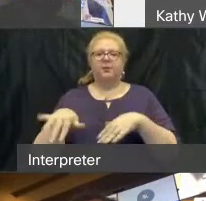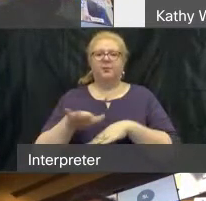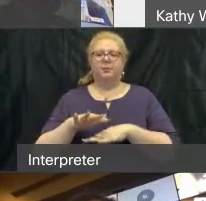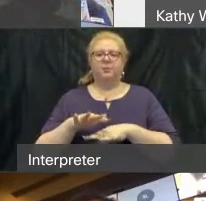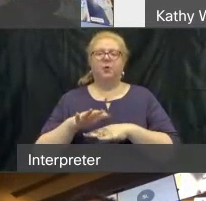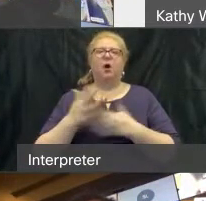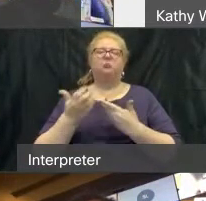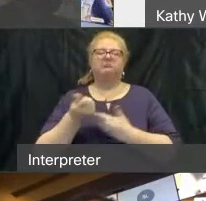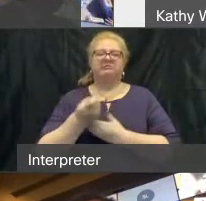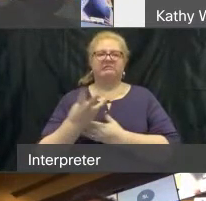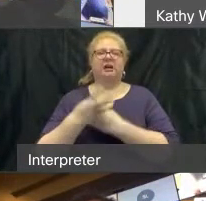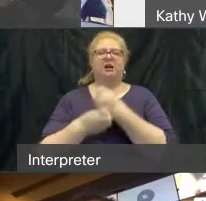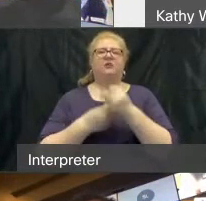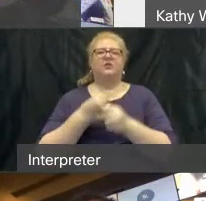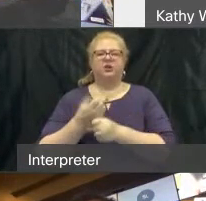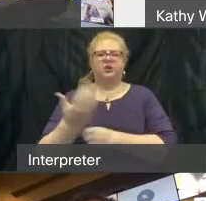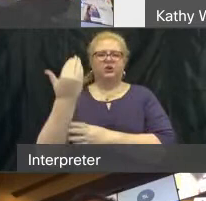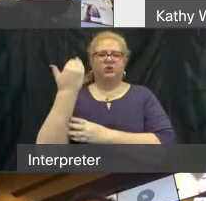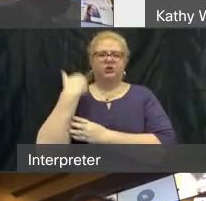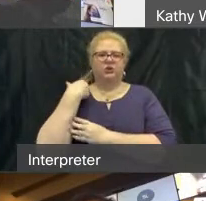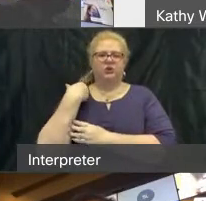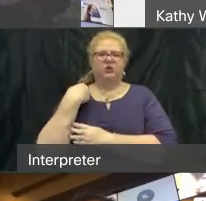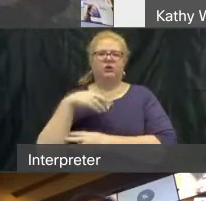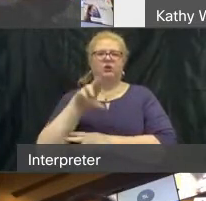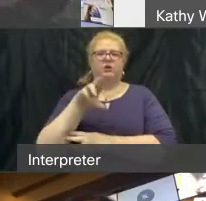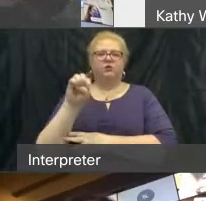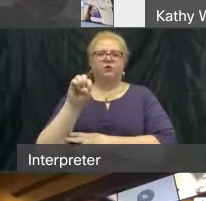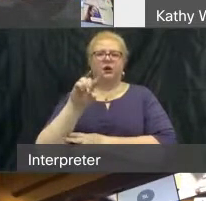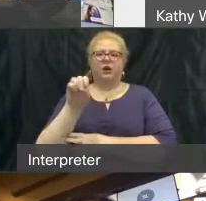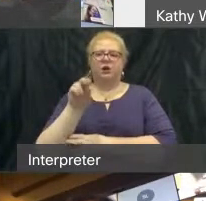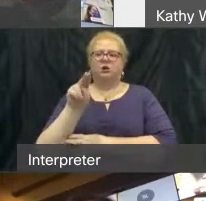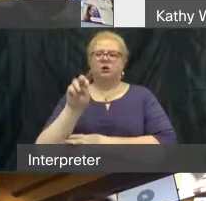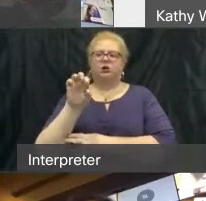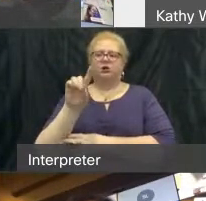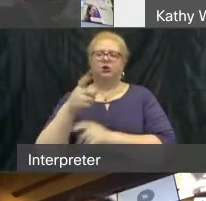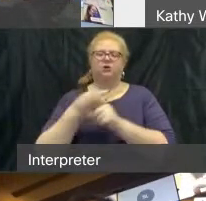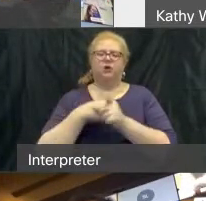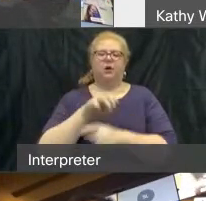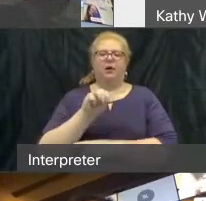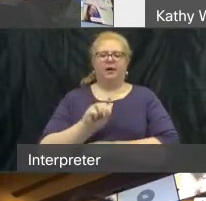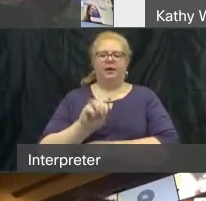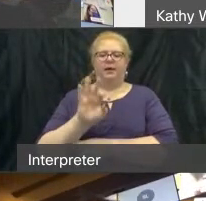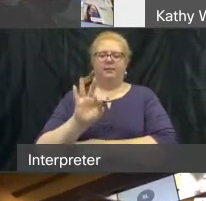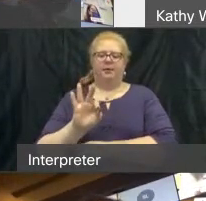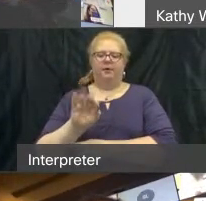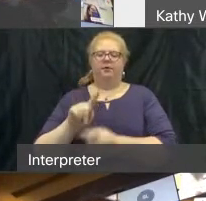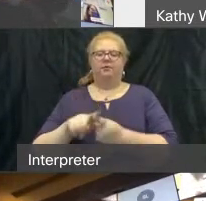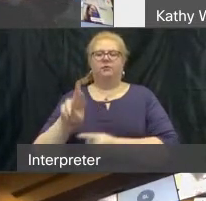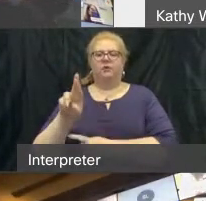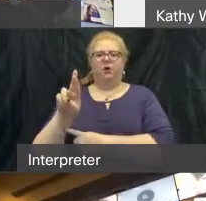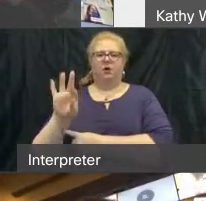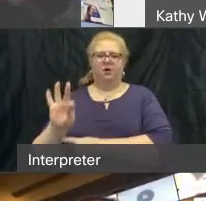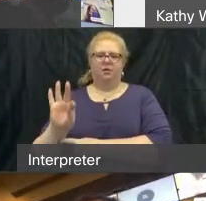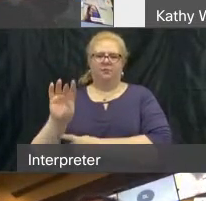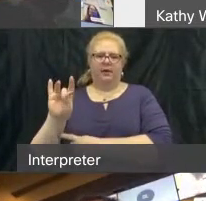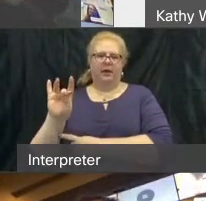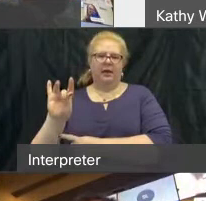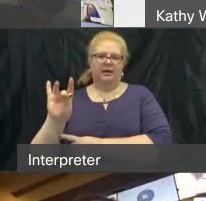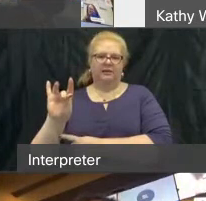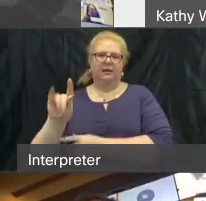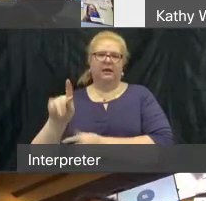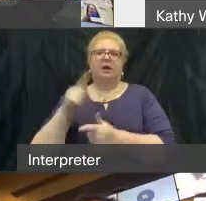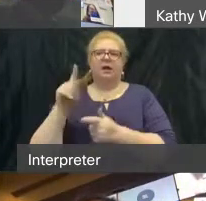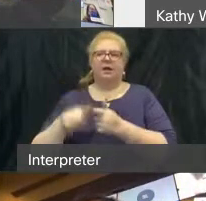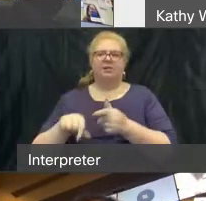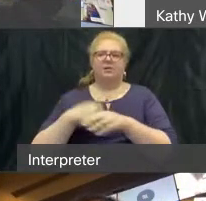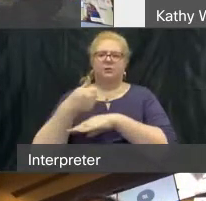several years ago had been rezoned from R2 to MF18. And then it had been set up